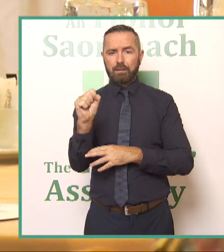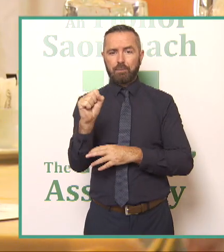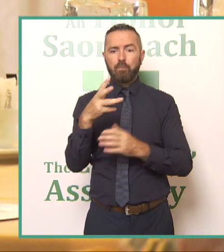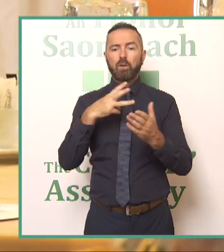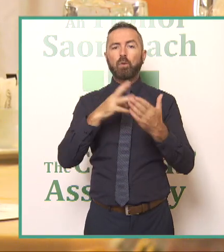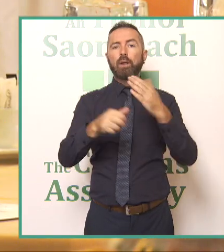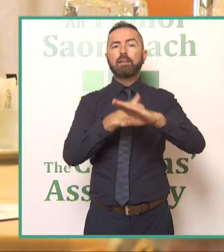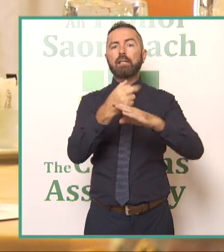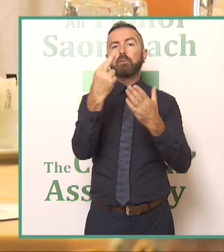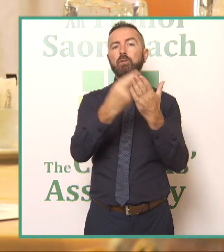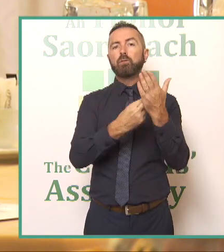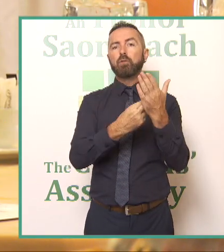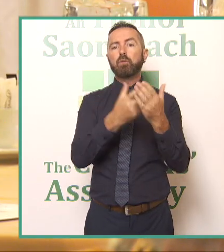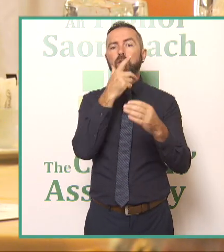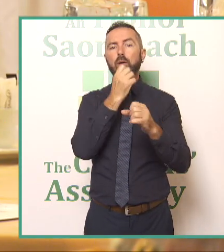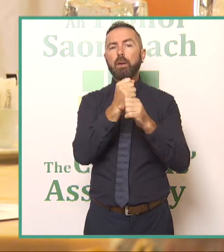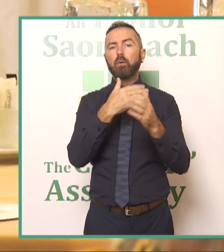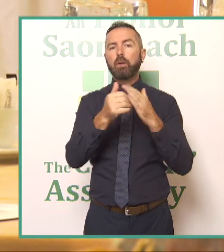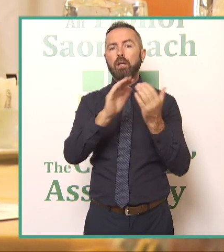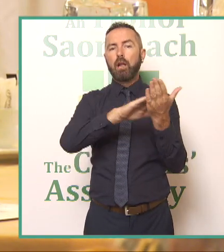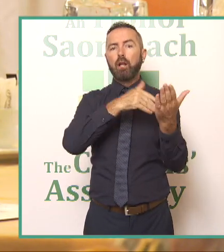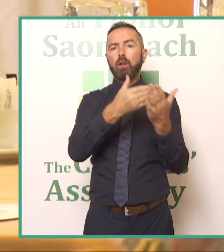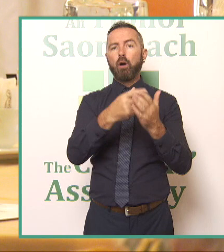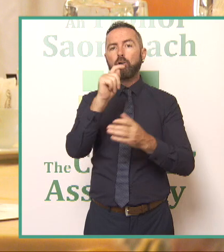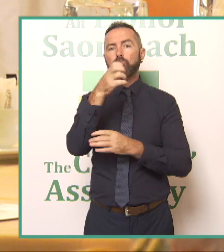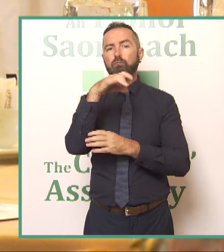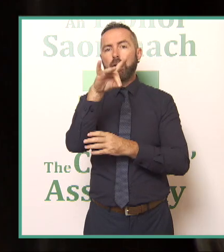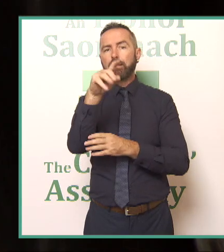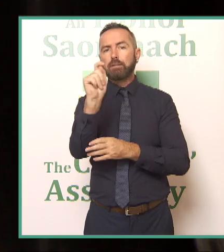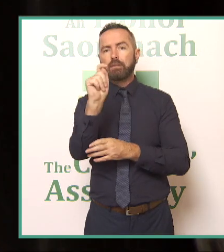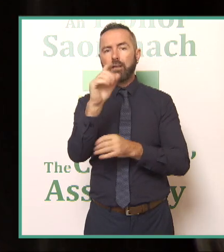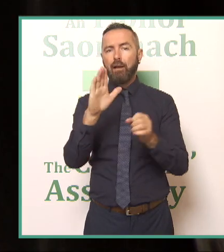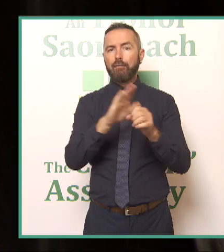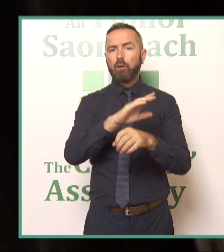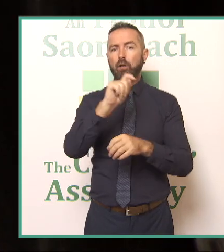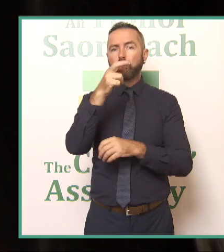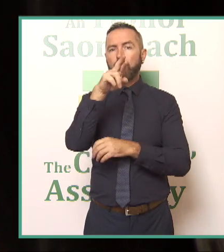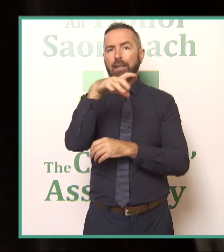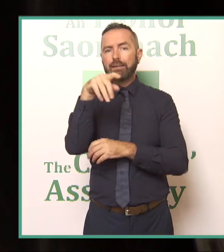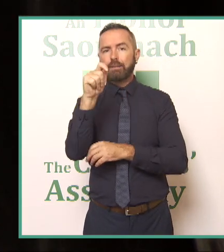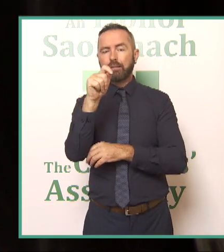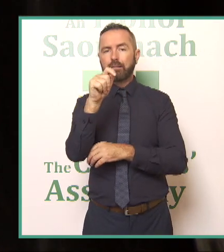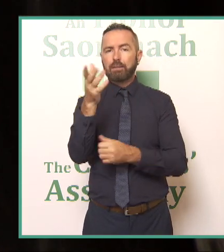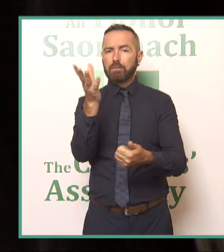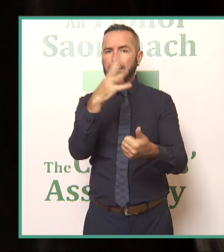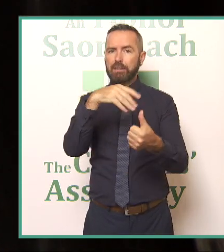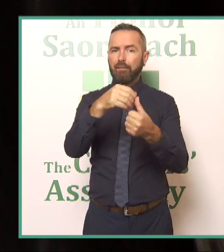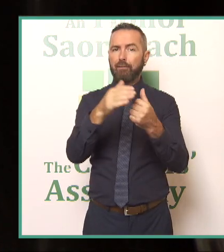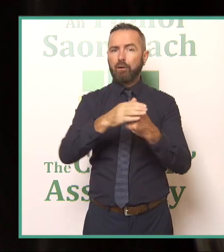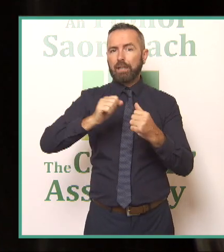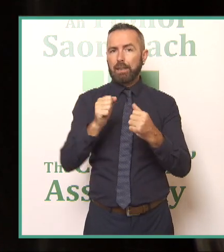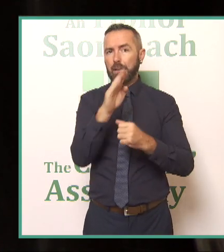rules together, we refer to them as law tracts. And there's an entire legal tract which is dedicated to